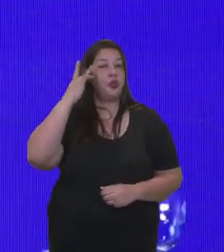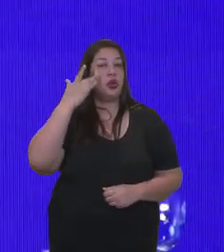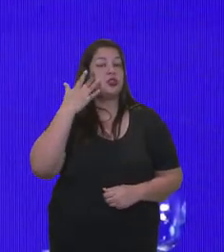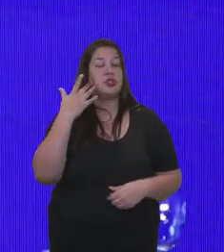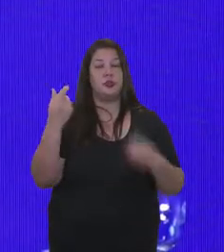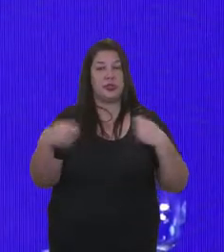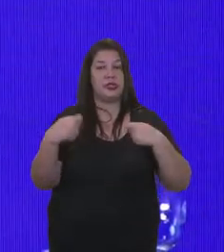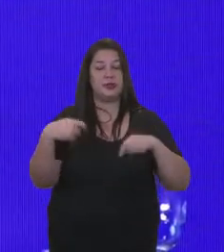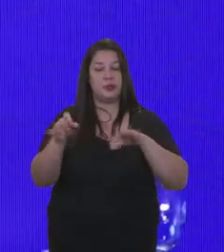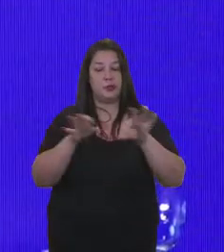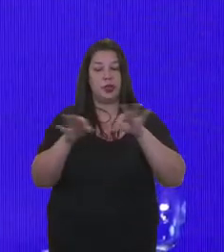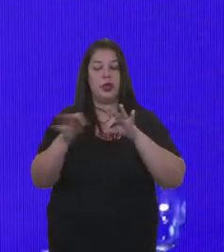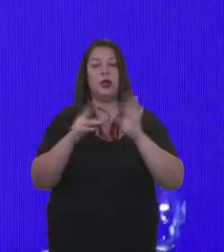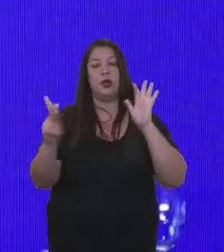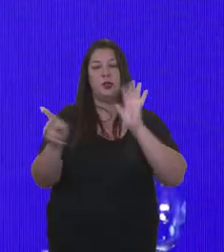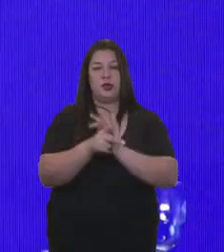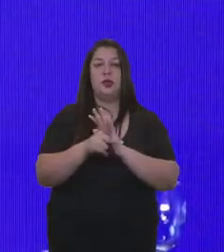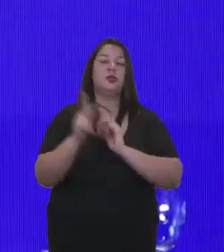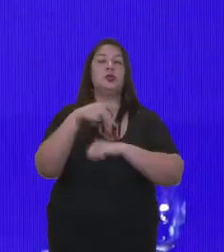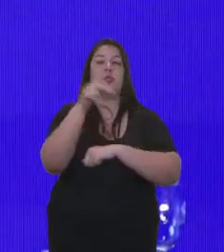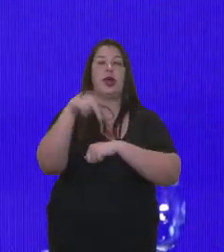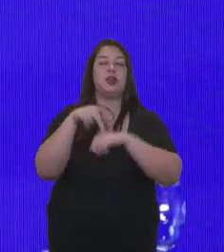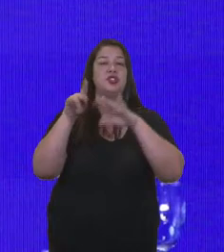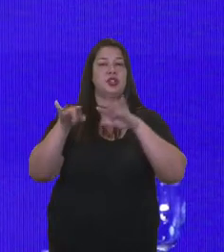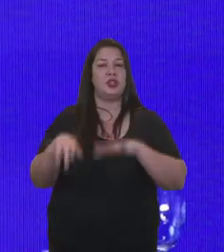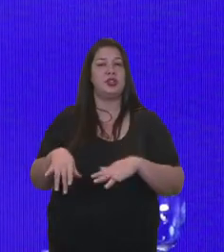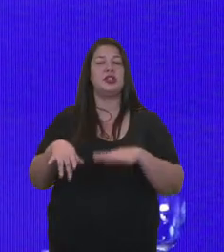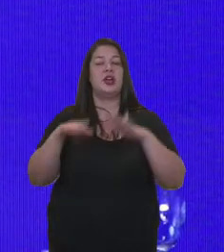We must be, it has to be part of